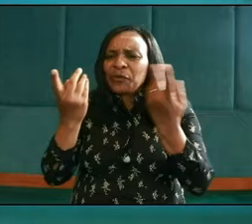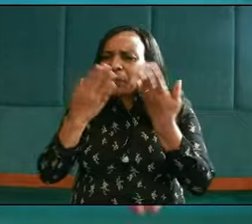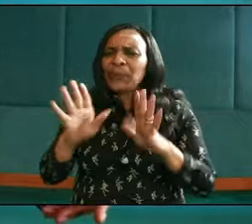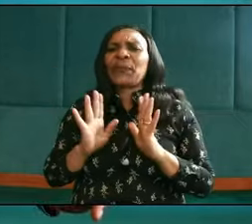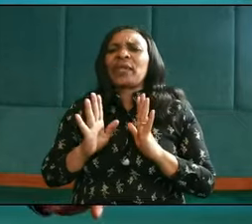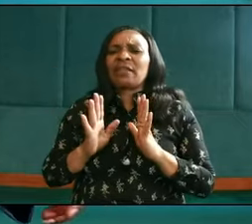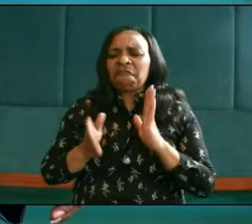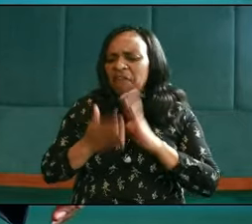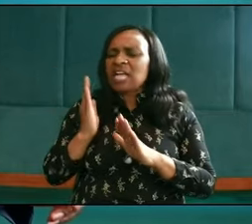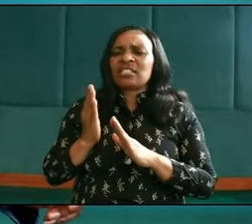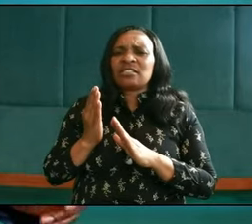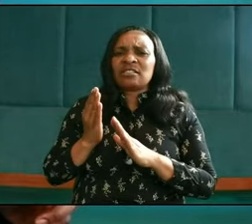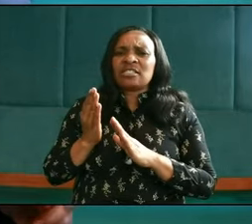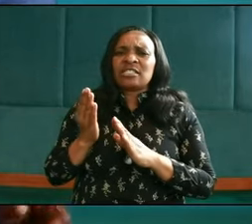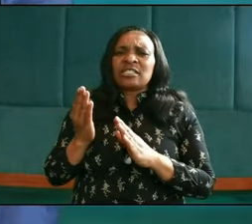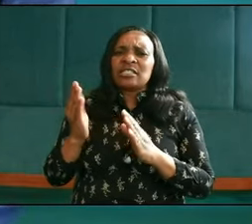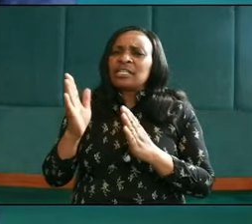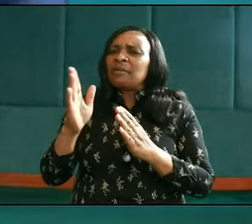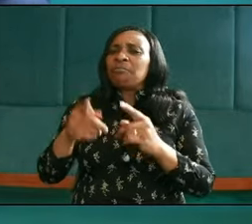quick when their wrath was